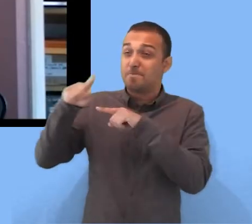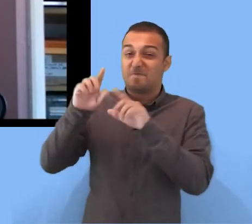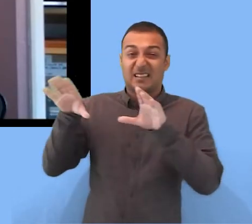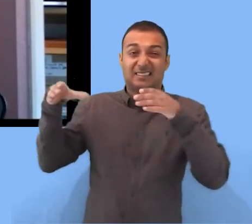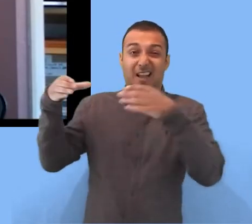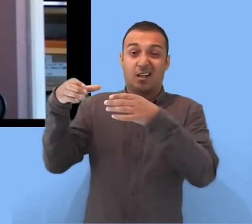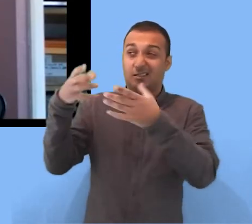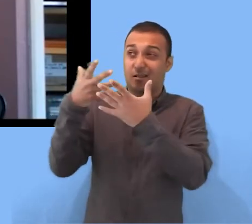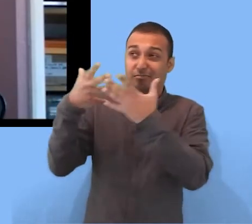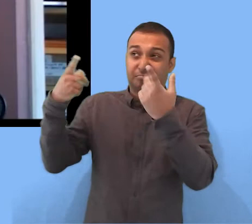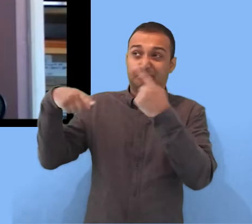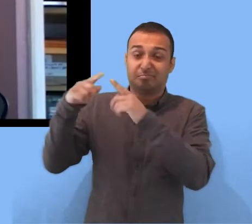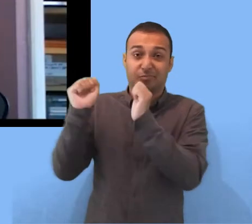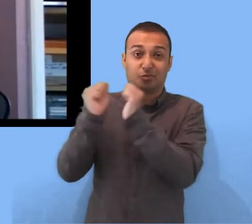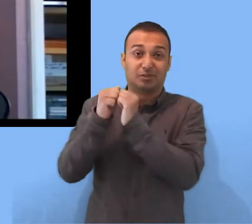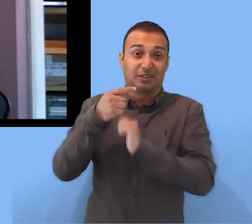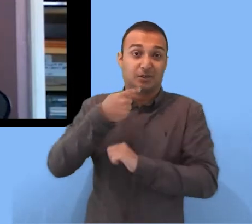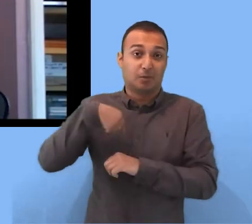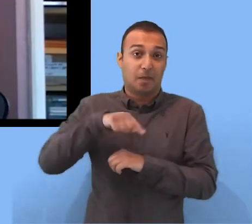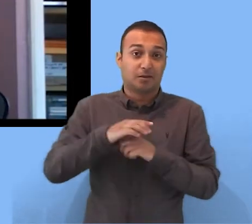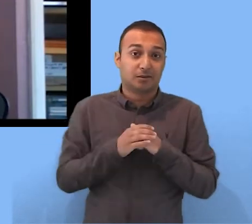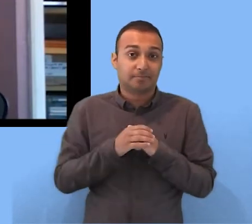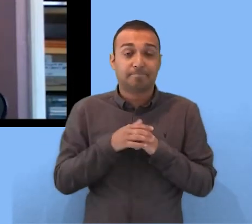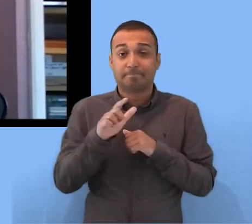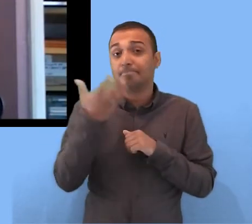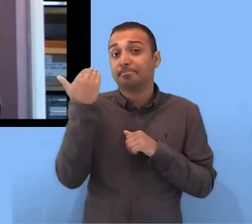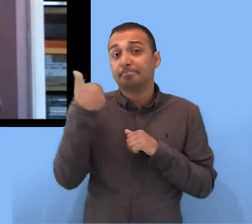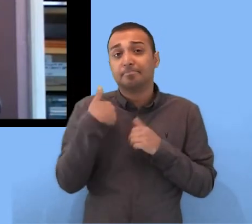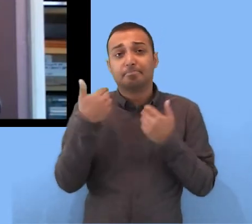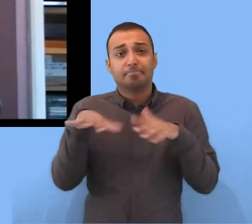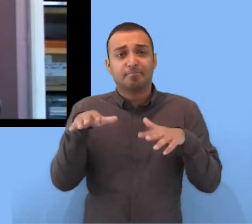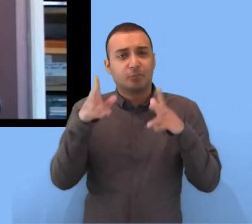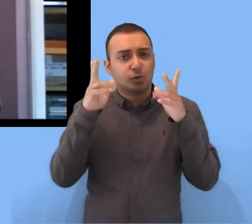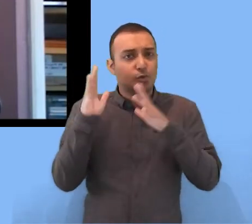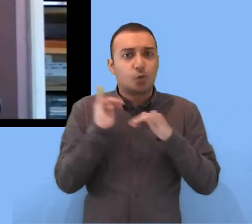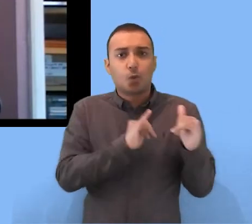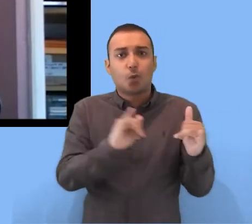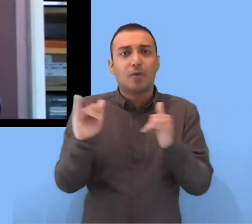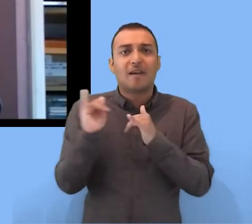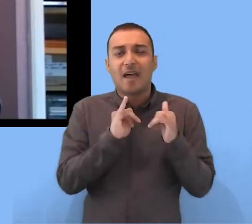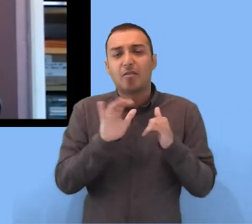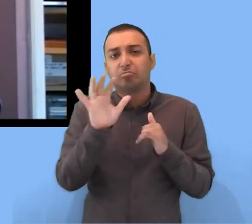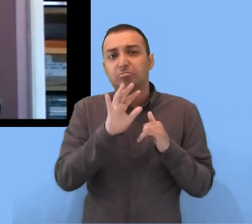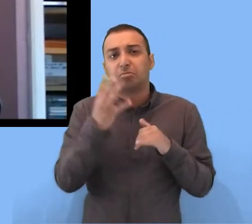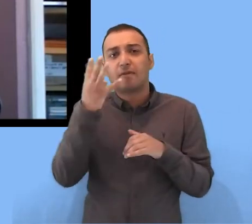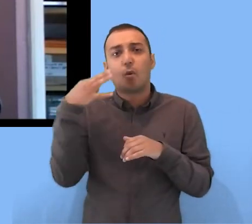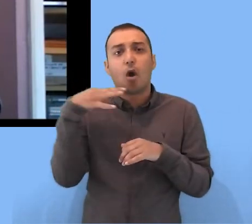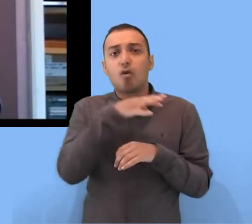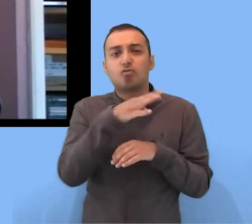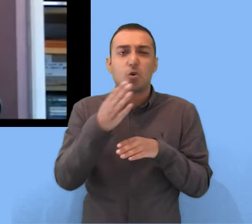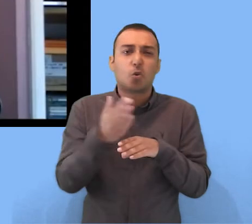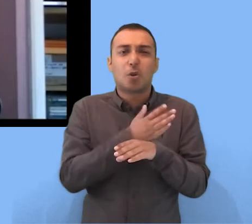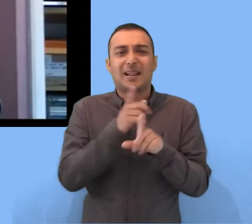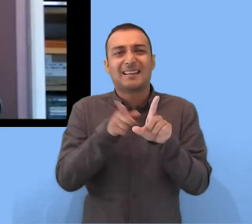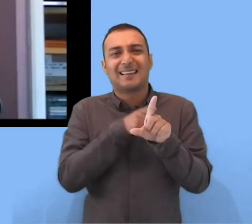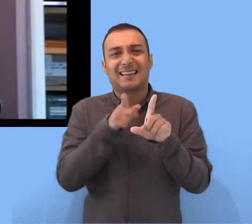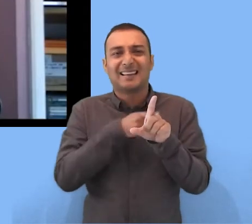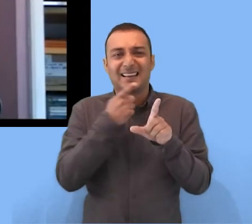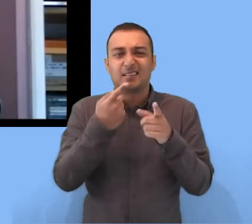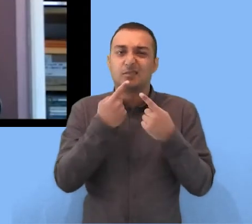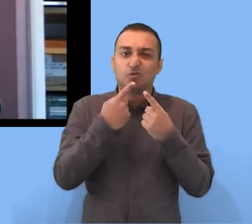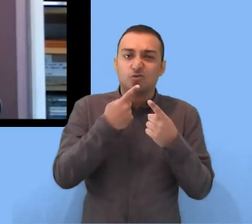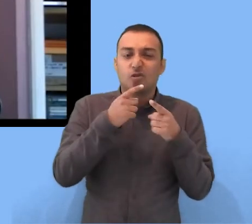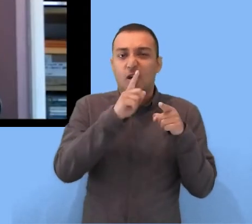belief. For example, we recently conducted a survey of almost 400 early years educators around their experiences of